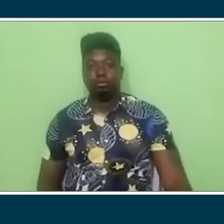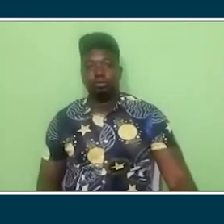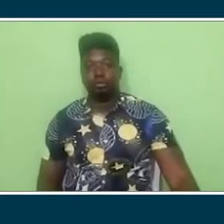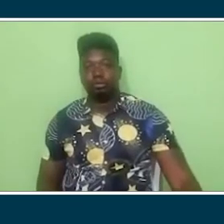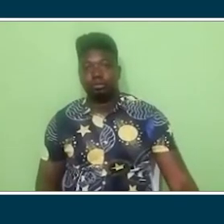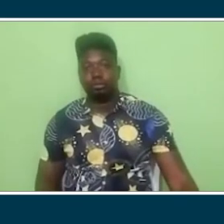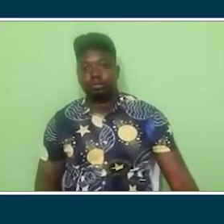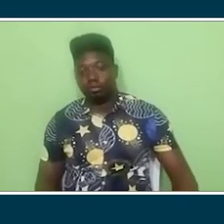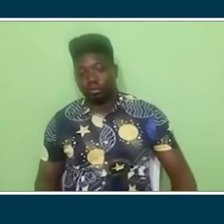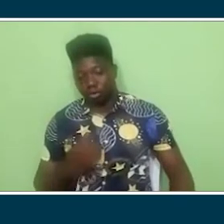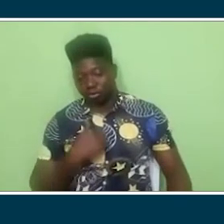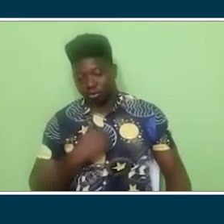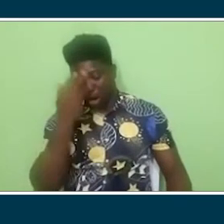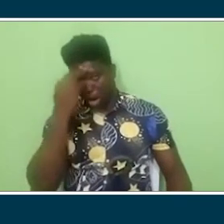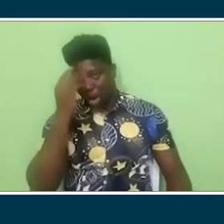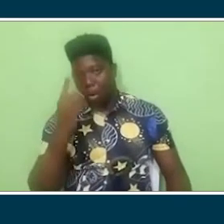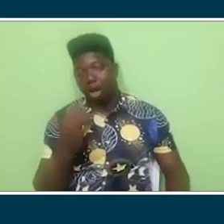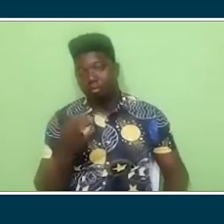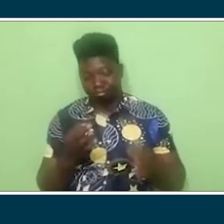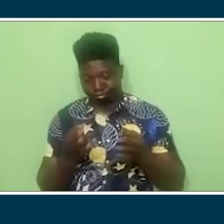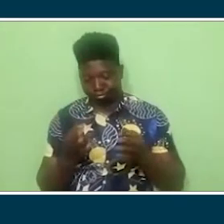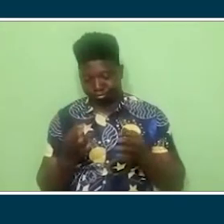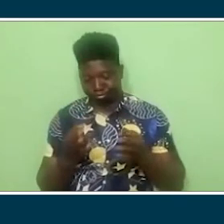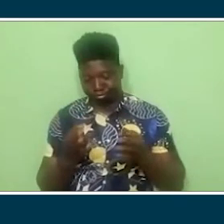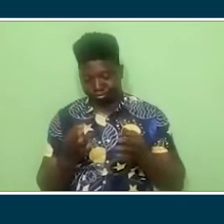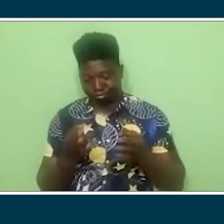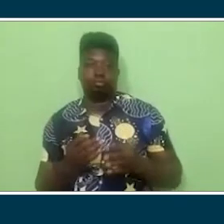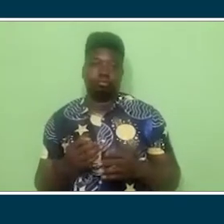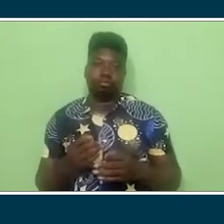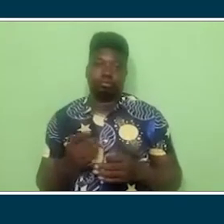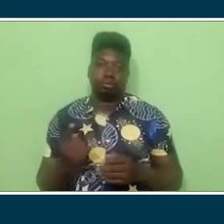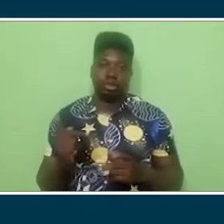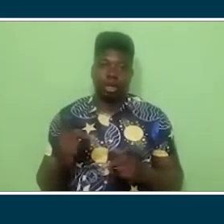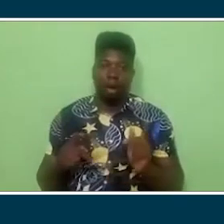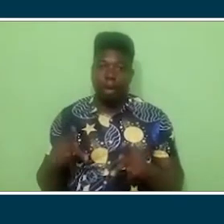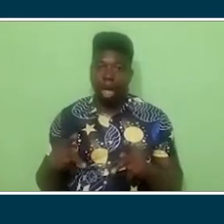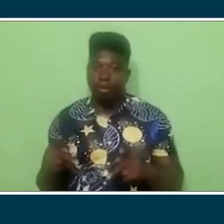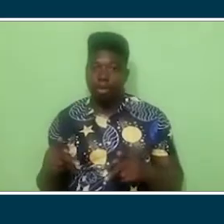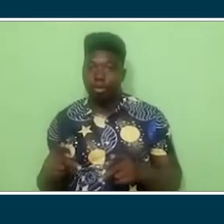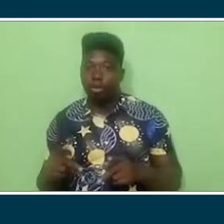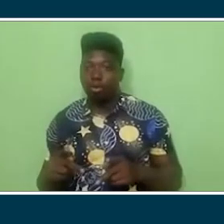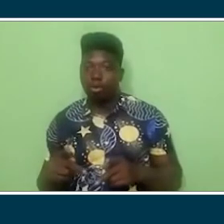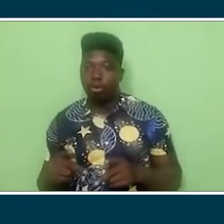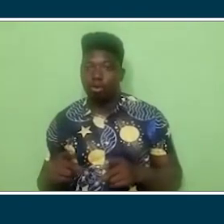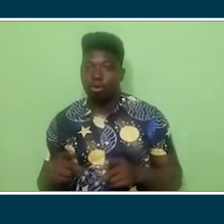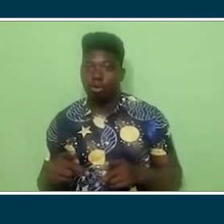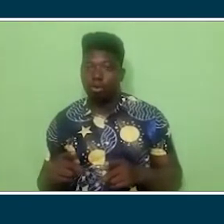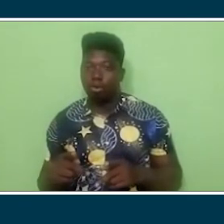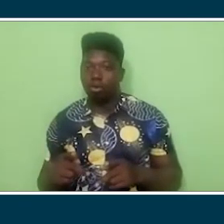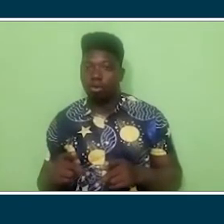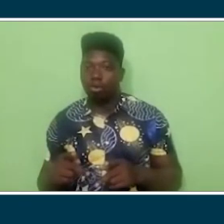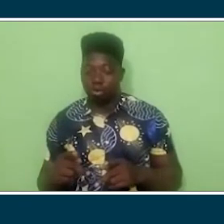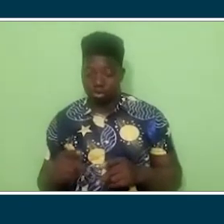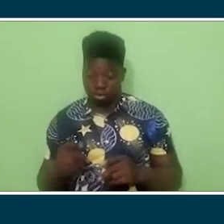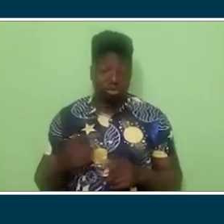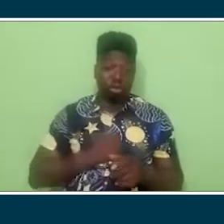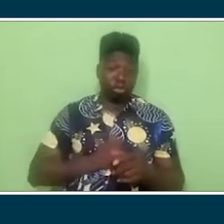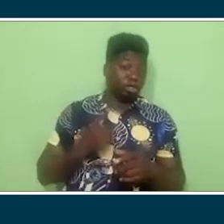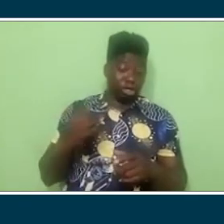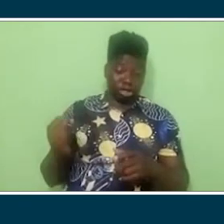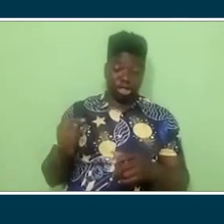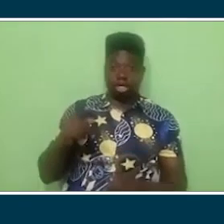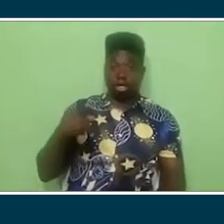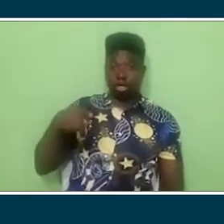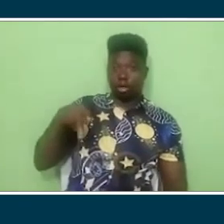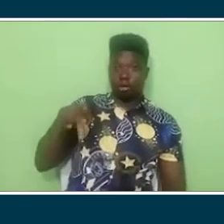the traditions, the pre-colonial and decolonized